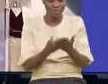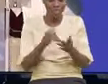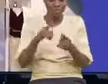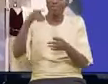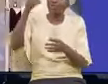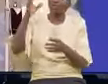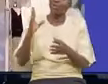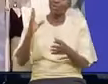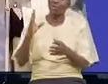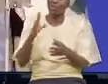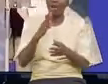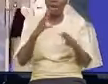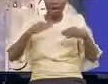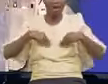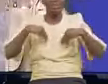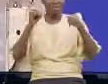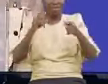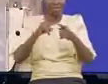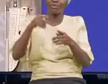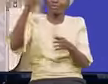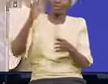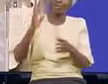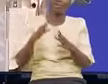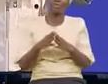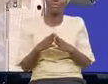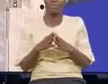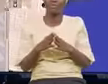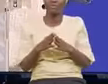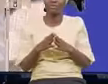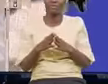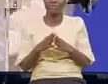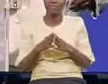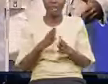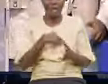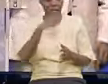Enyo na mau. E je mau.